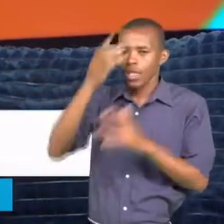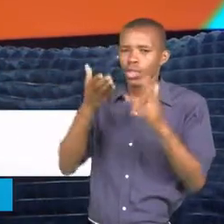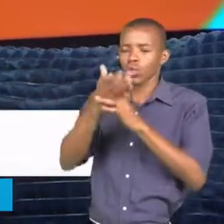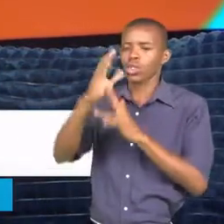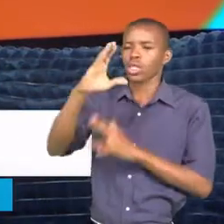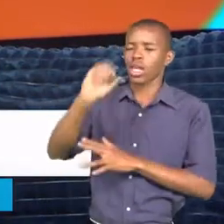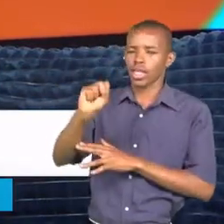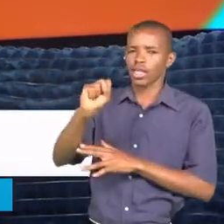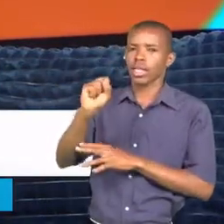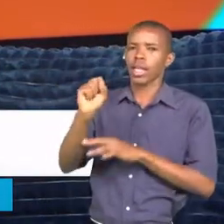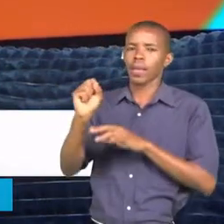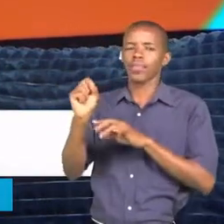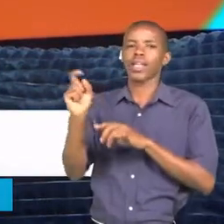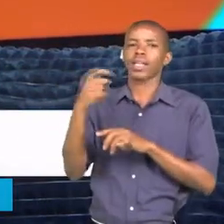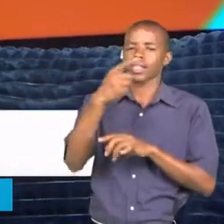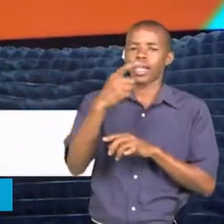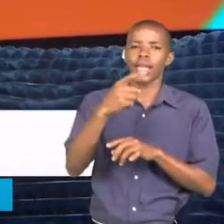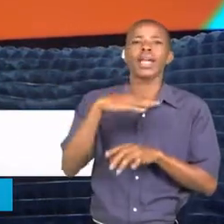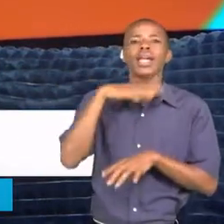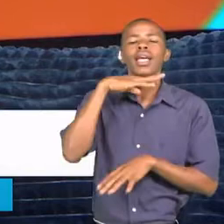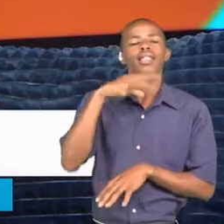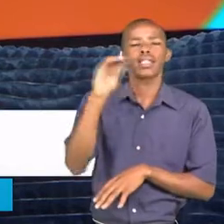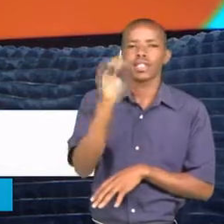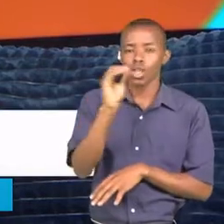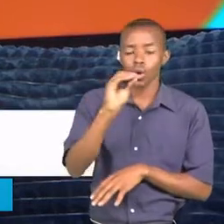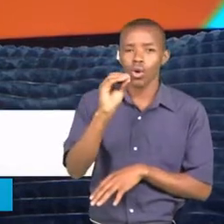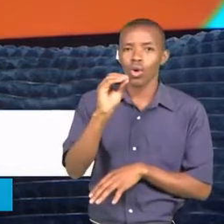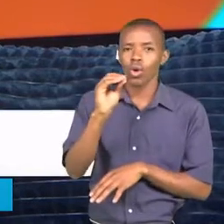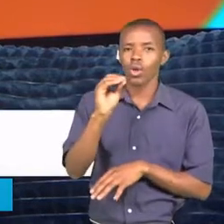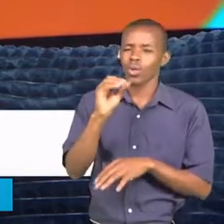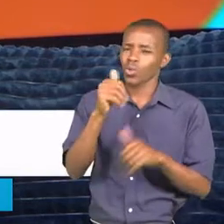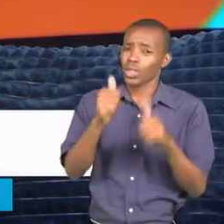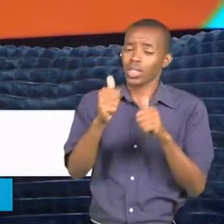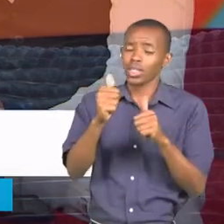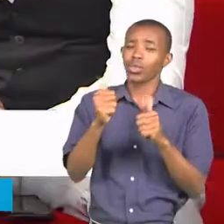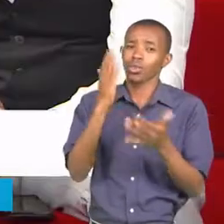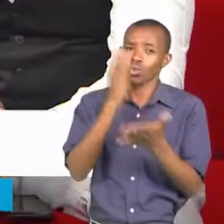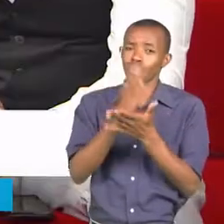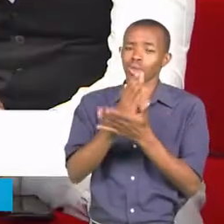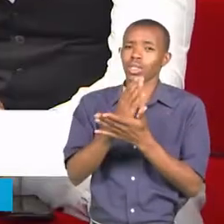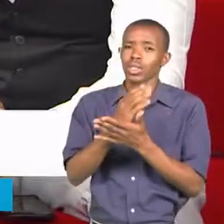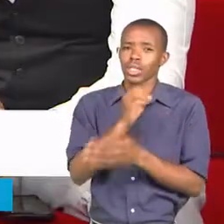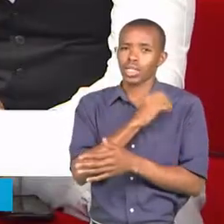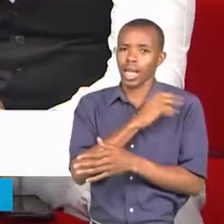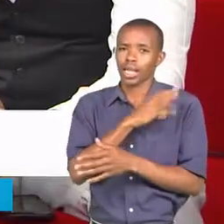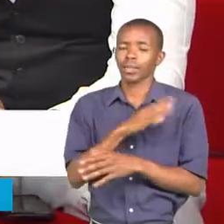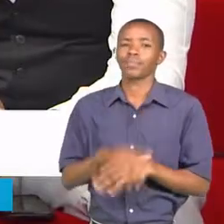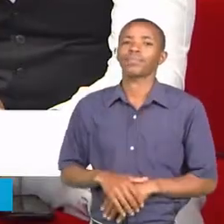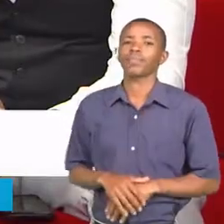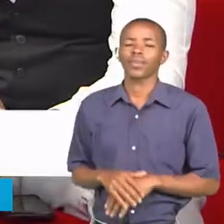CAS came out and said no deaths, which is very kind of strange. Maybe you can tell us what's happening.